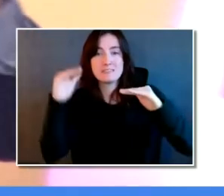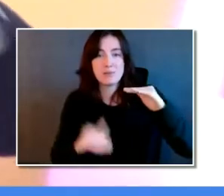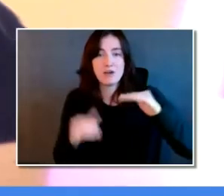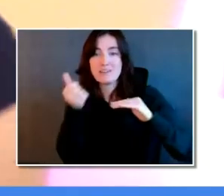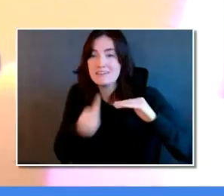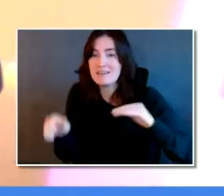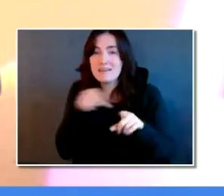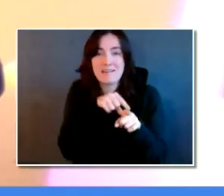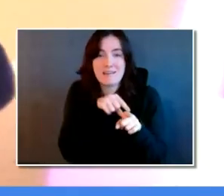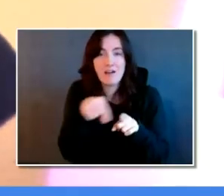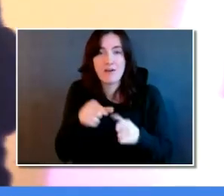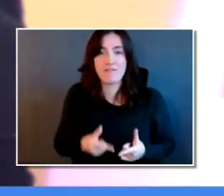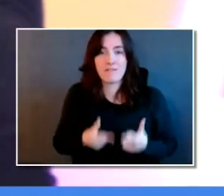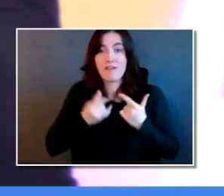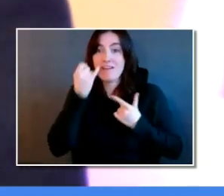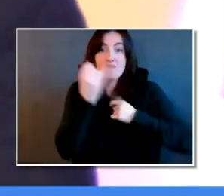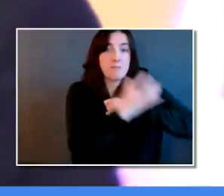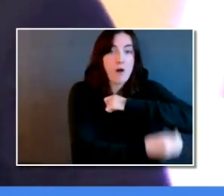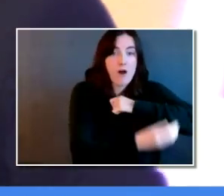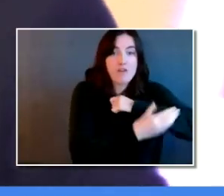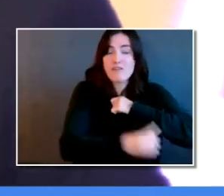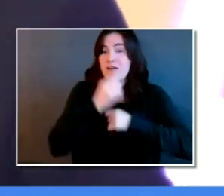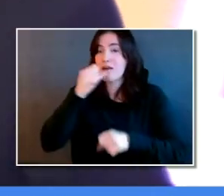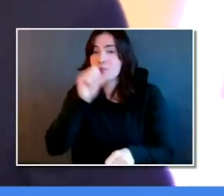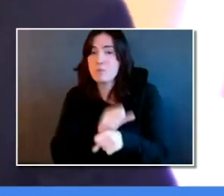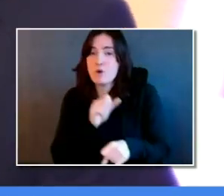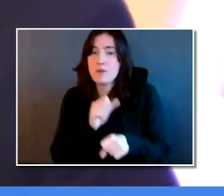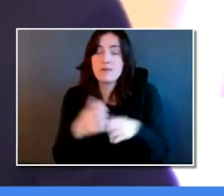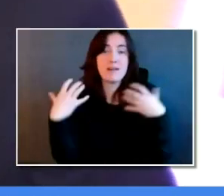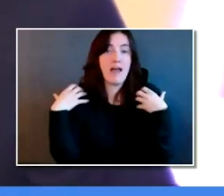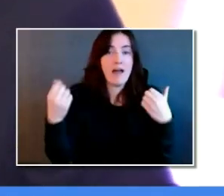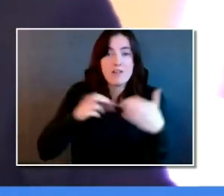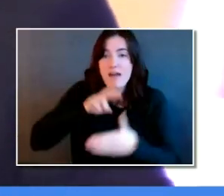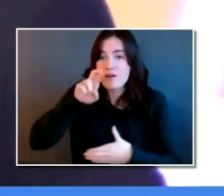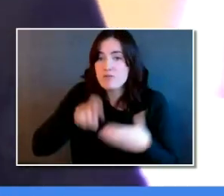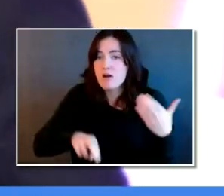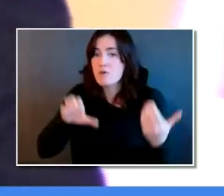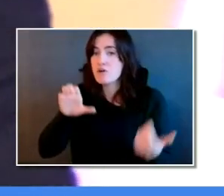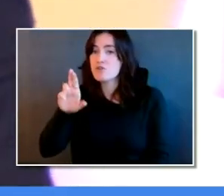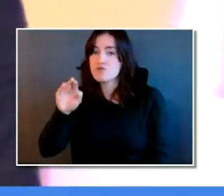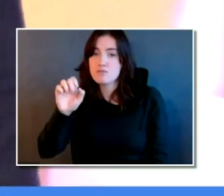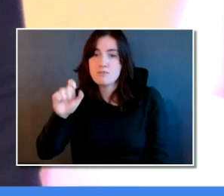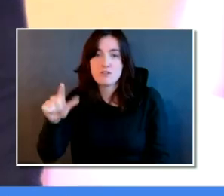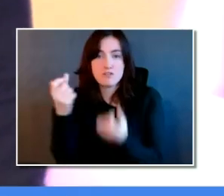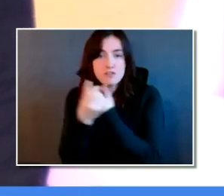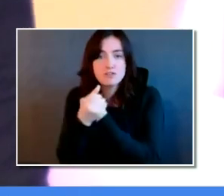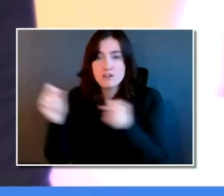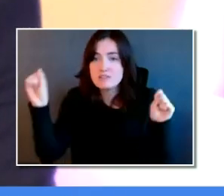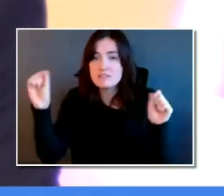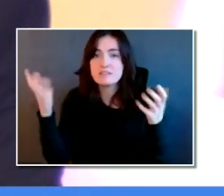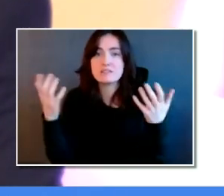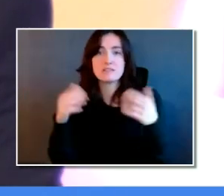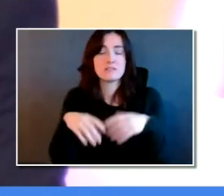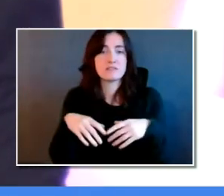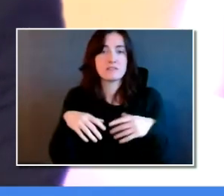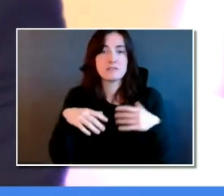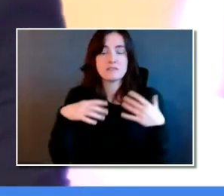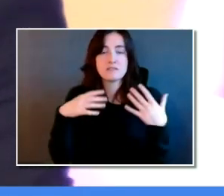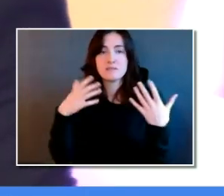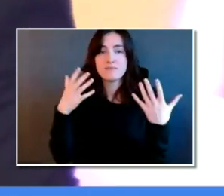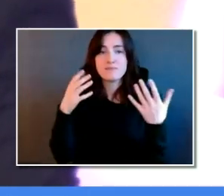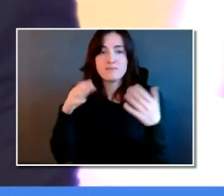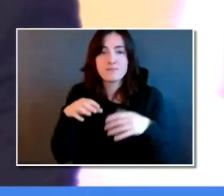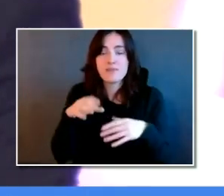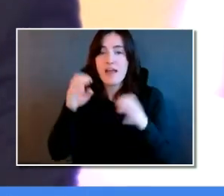poverty numbers, unemployment numbers, health outcomes, criminal justice outcomes, educational outcomes. Right? They want to